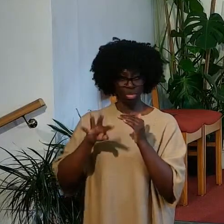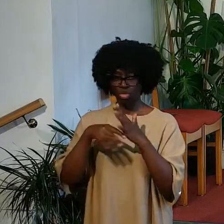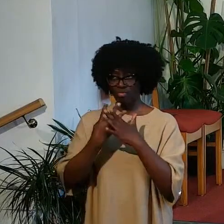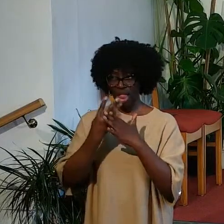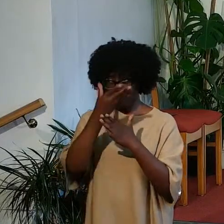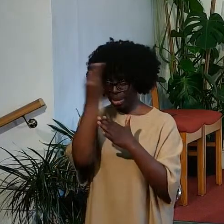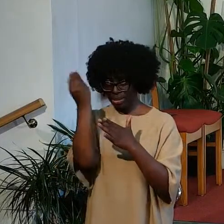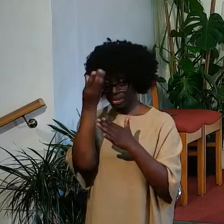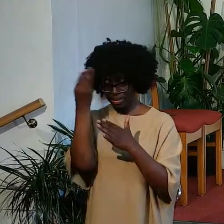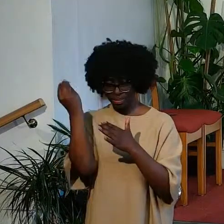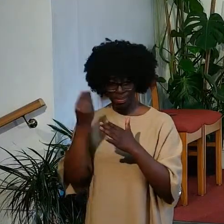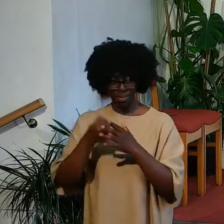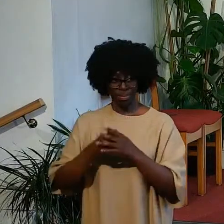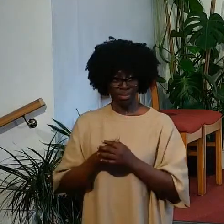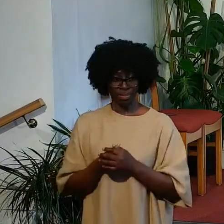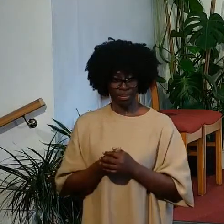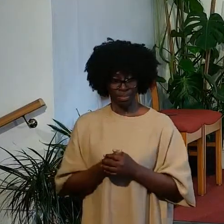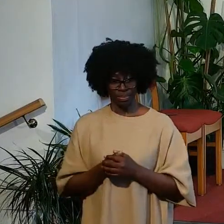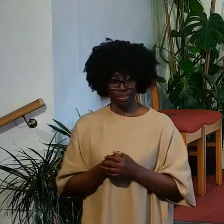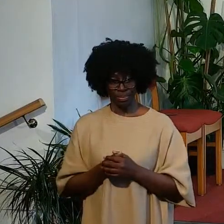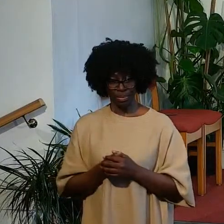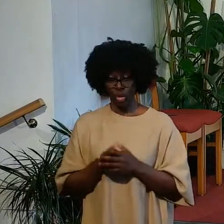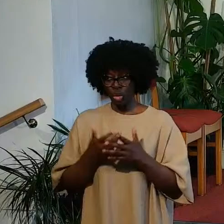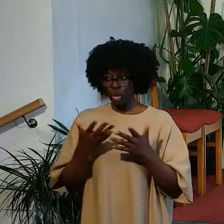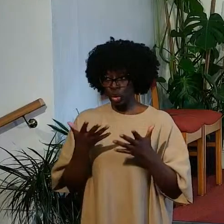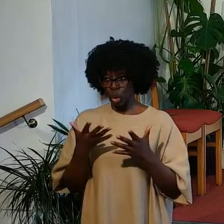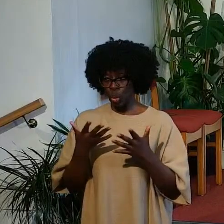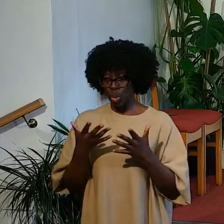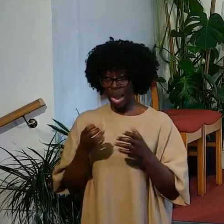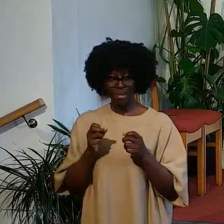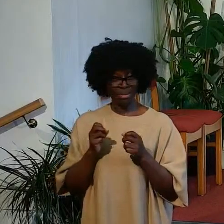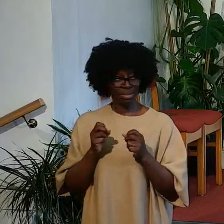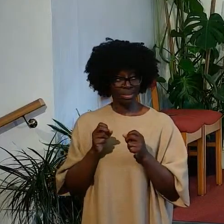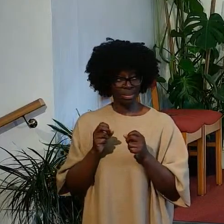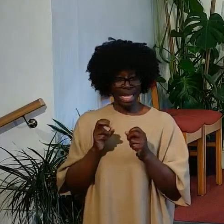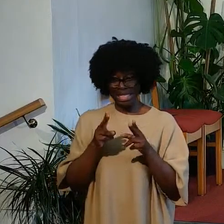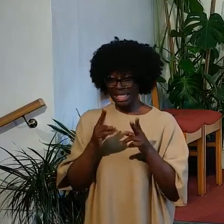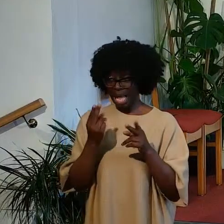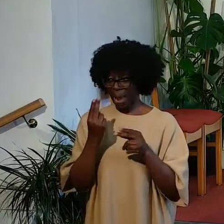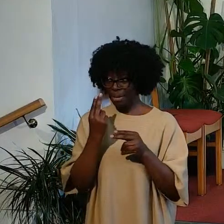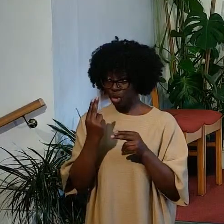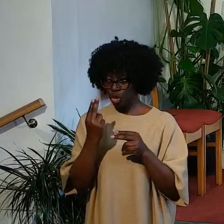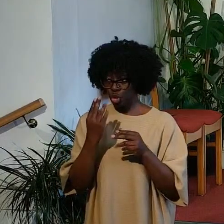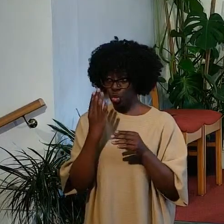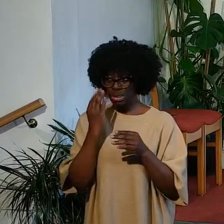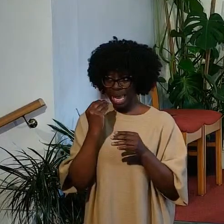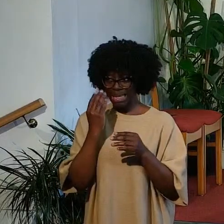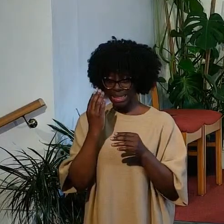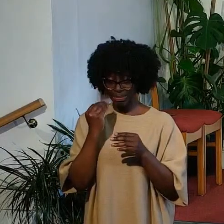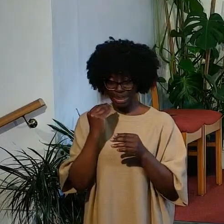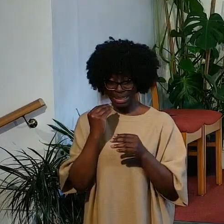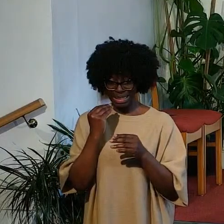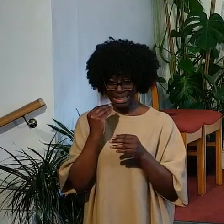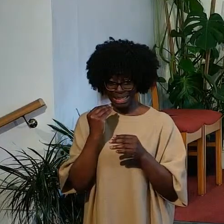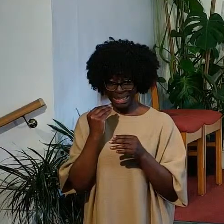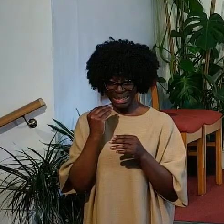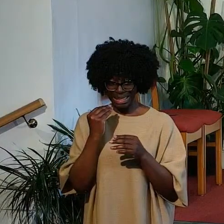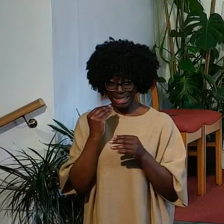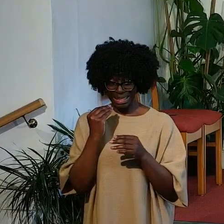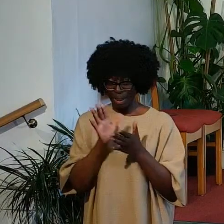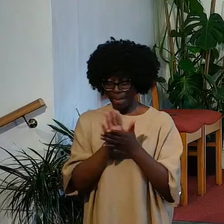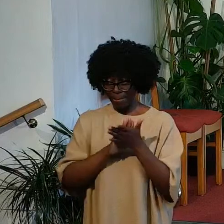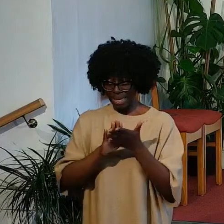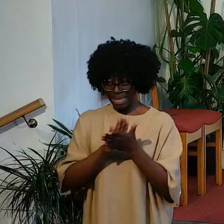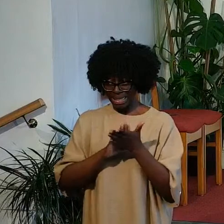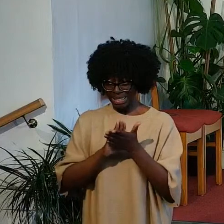which is maybe the hallmark of type 2 diabetes, so where the cells, when your blood glucose levels are